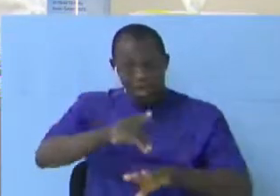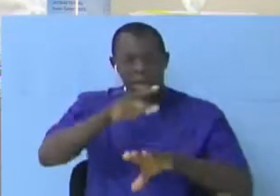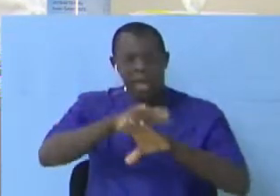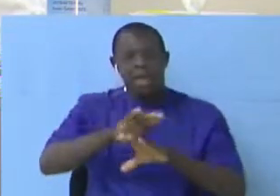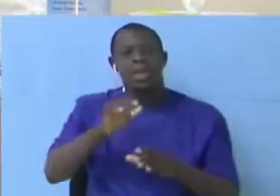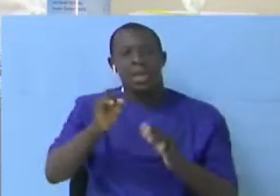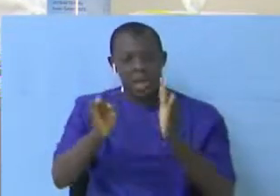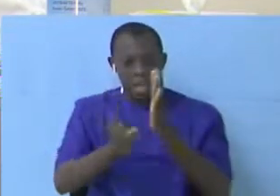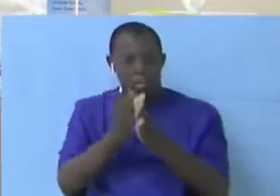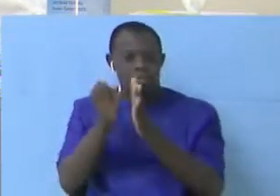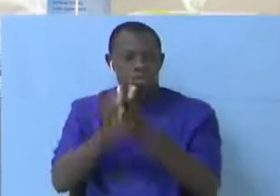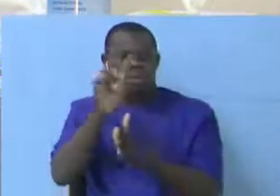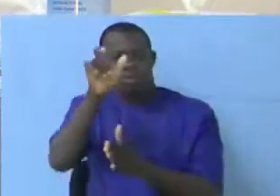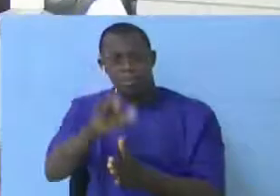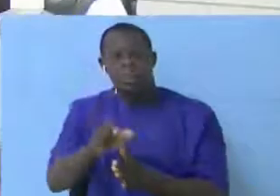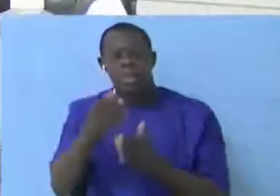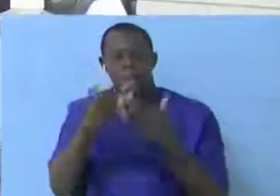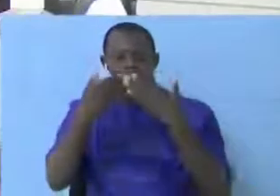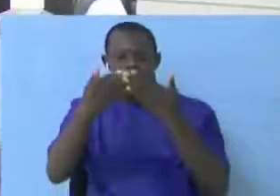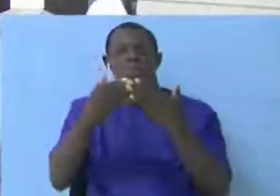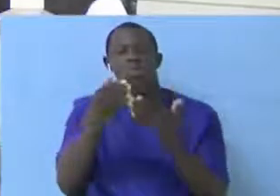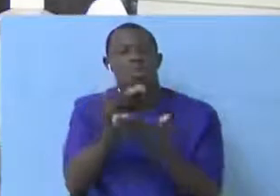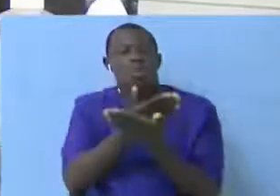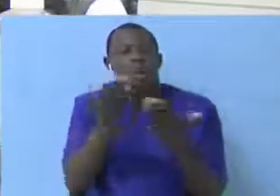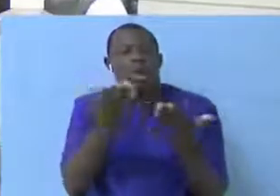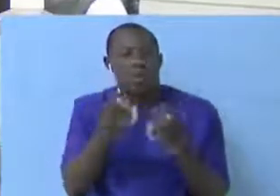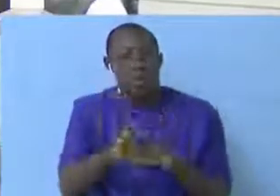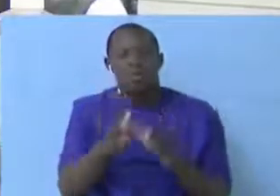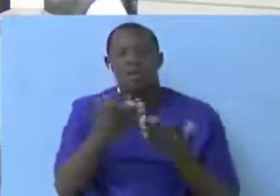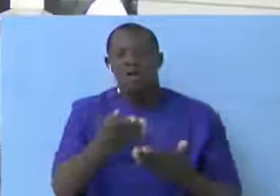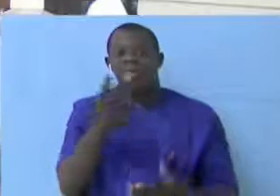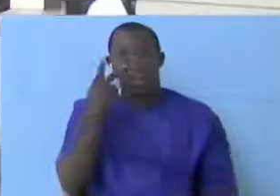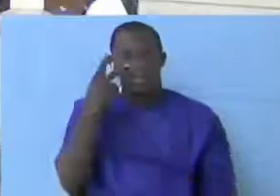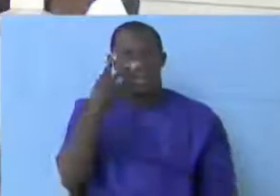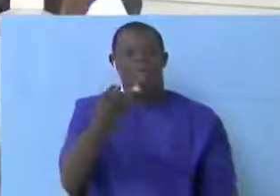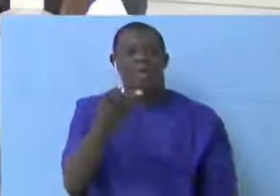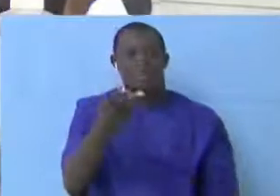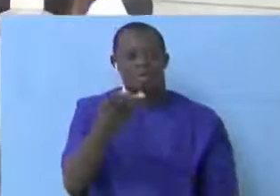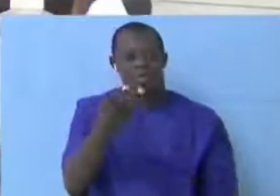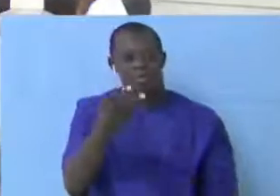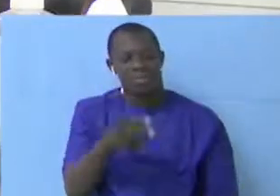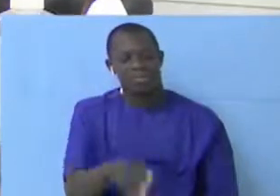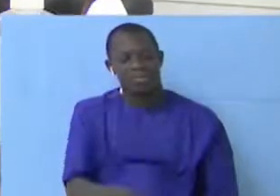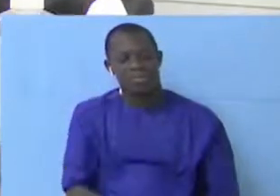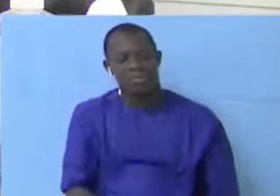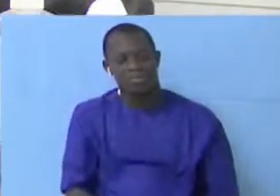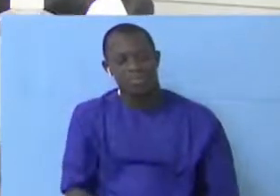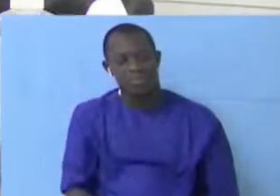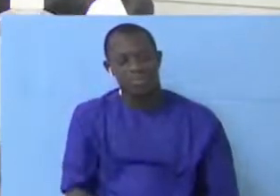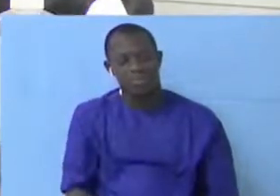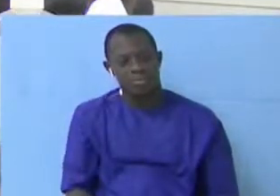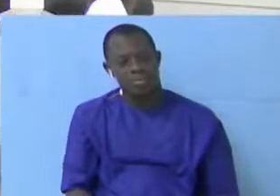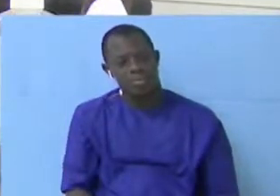reason why these people are being investigated. I've seen your point now. Like I said,